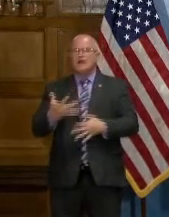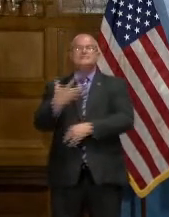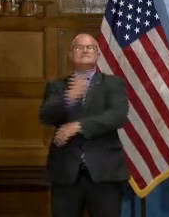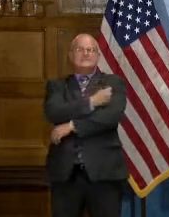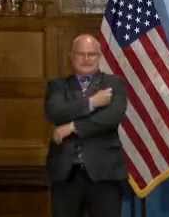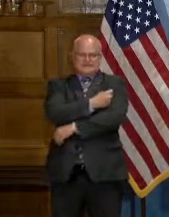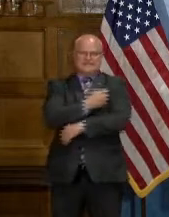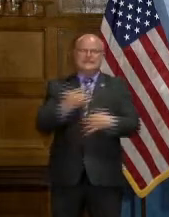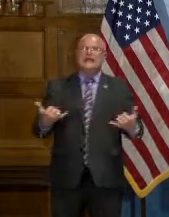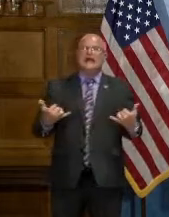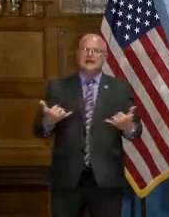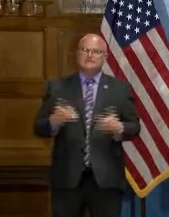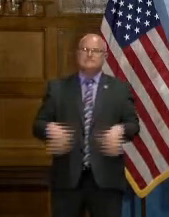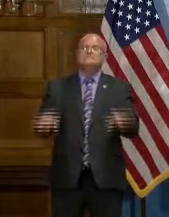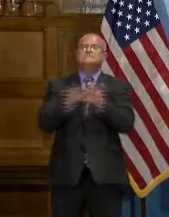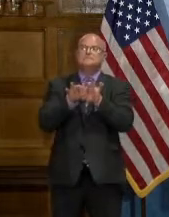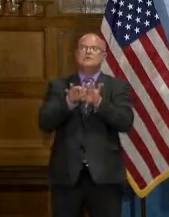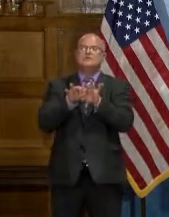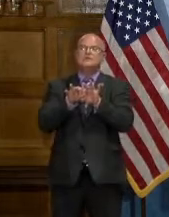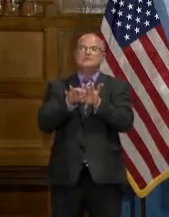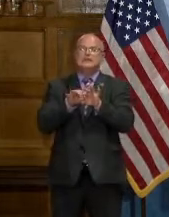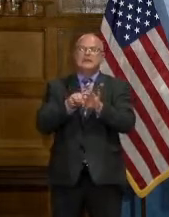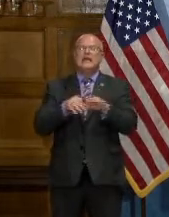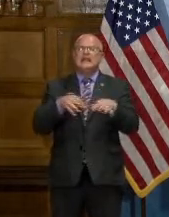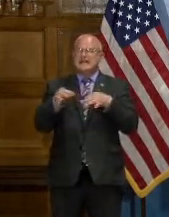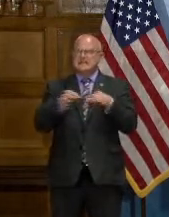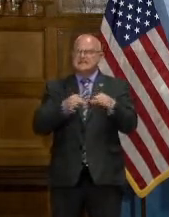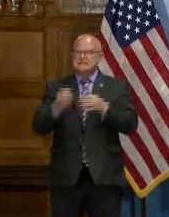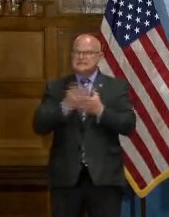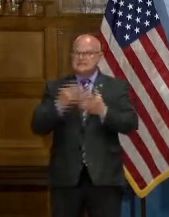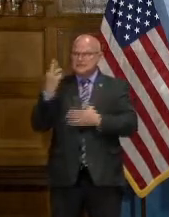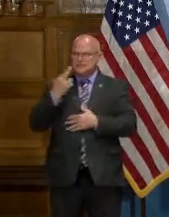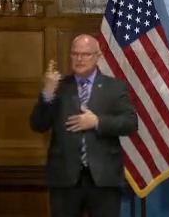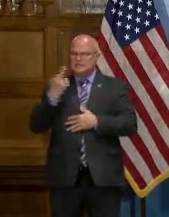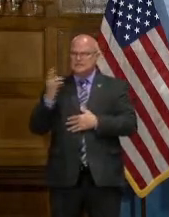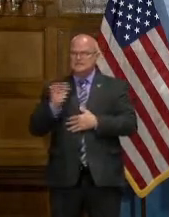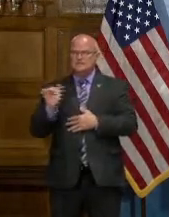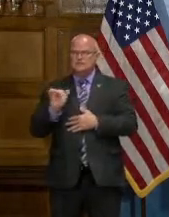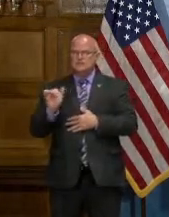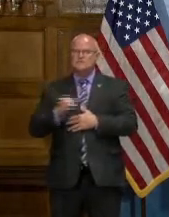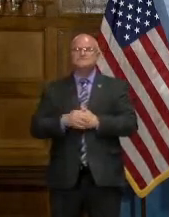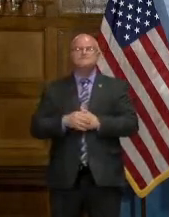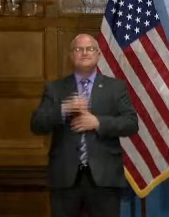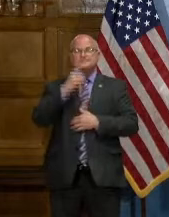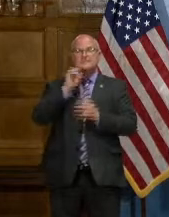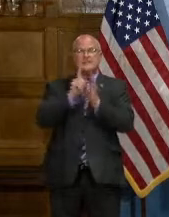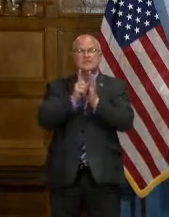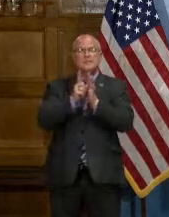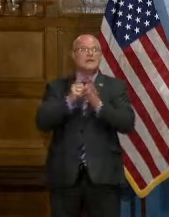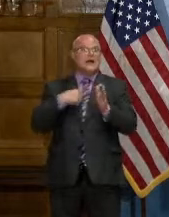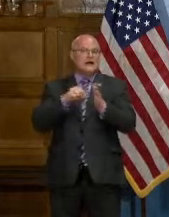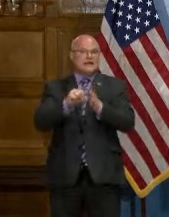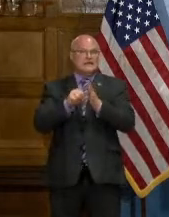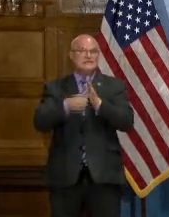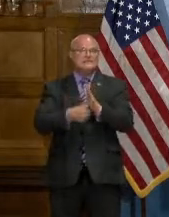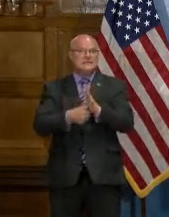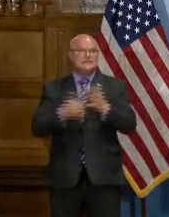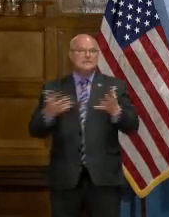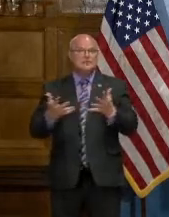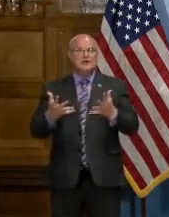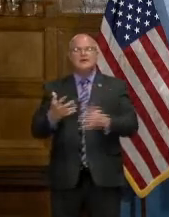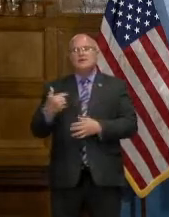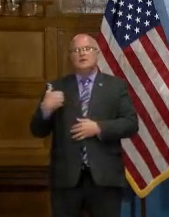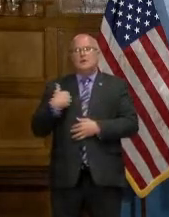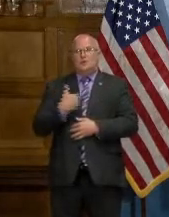the vaccine now. It is critically important, and I'll explain some of these reasons in just a moment. I would emphasize that